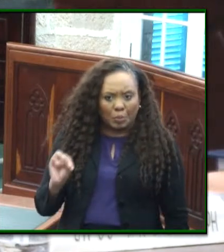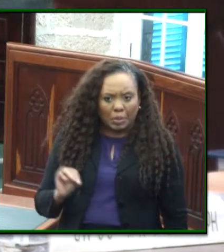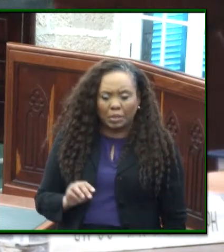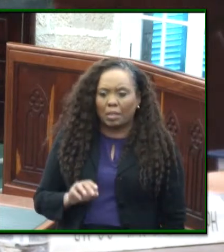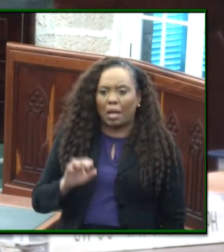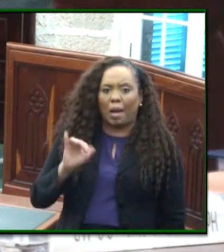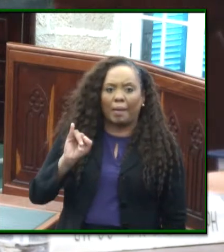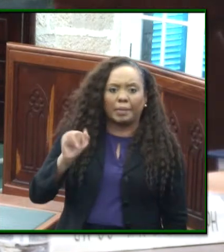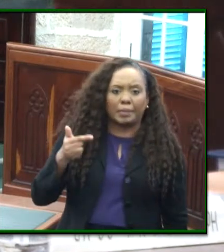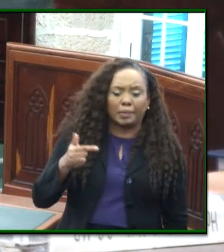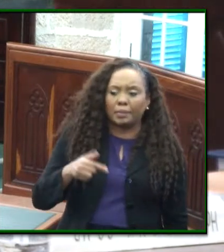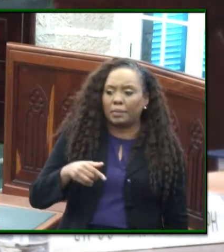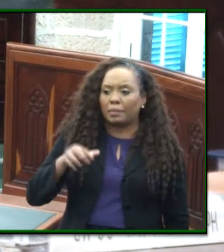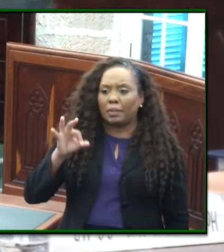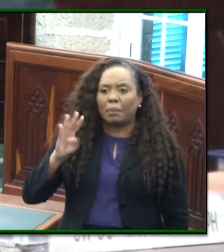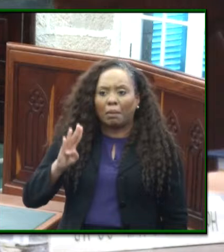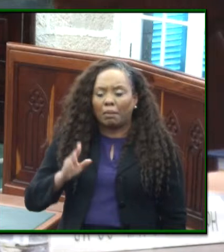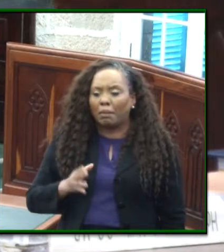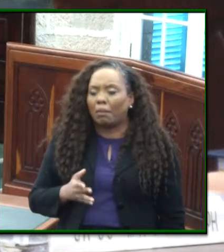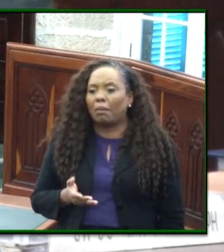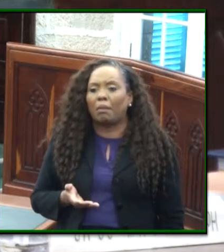been carried out by the officers.